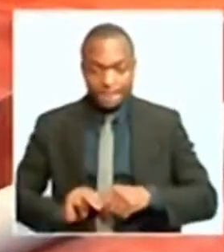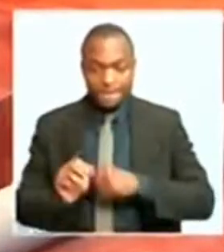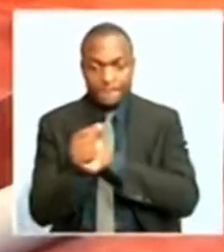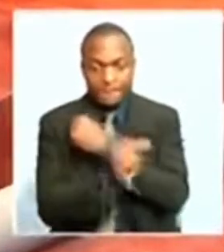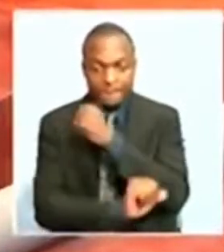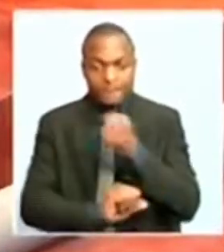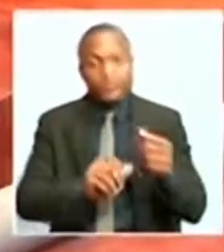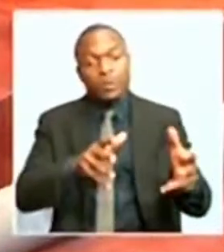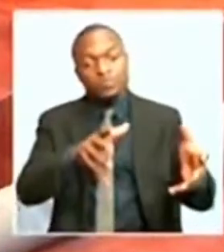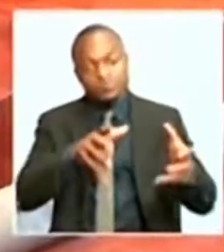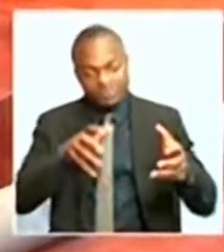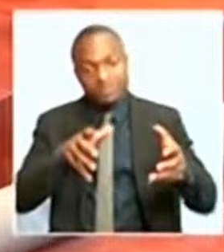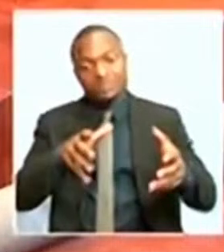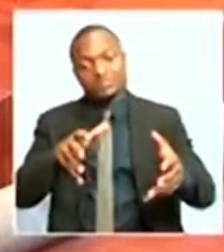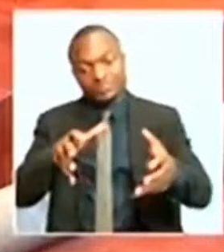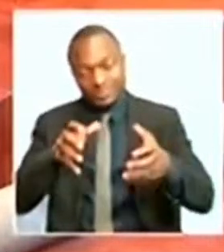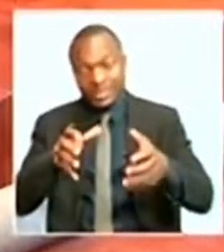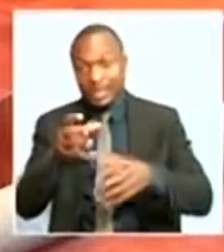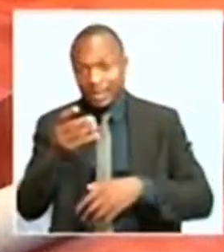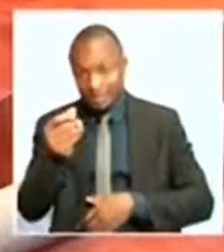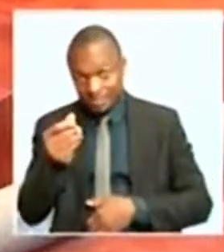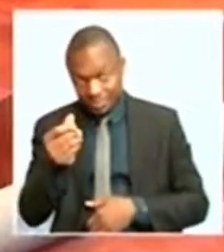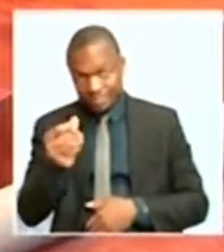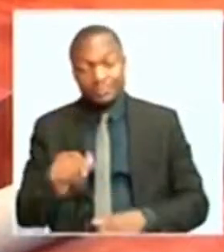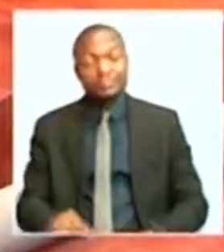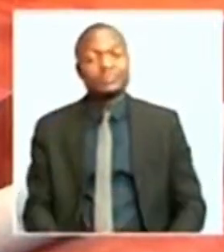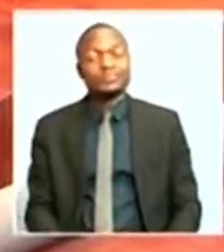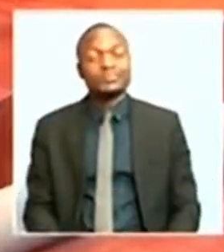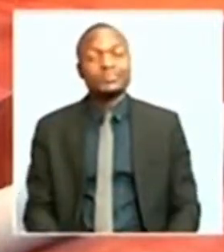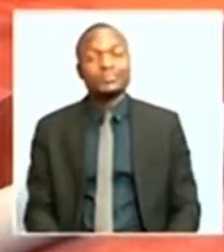financial resources to provide timely, objective and